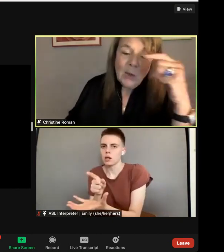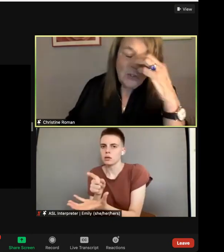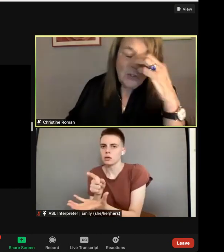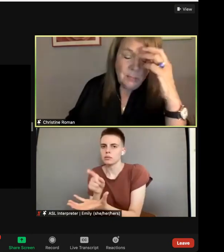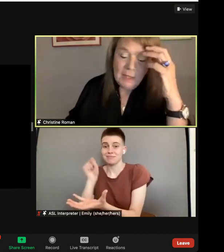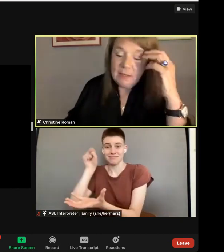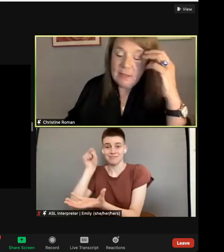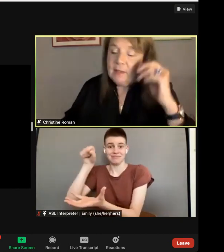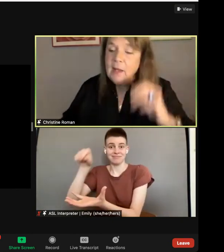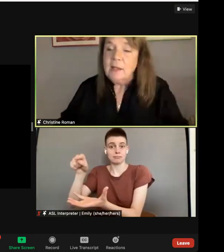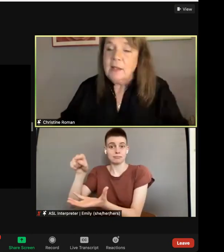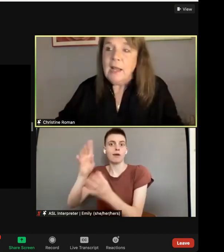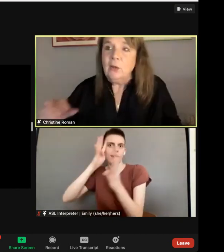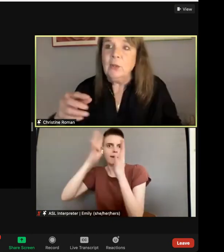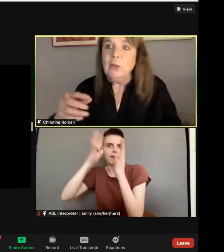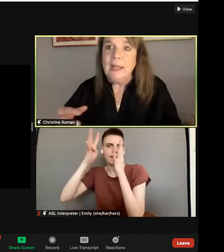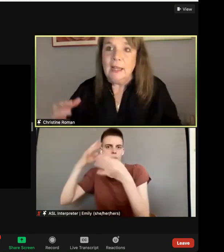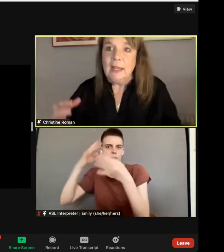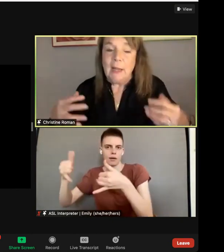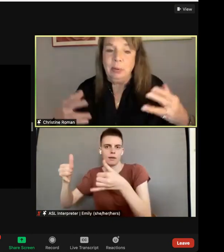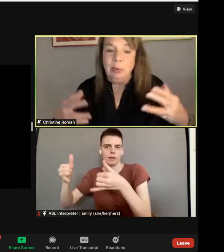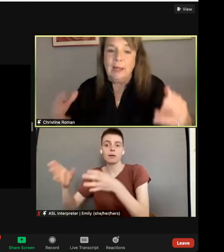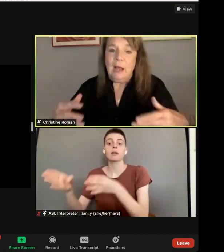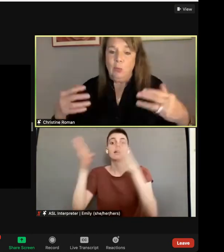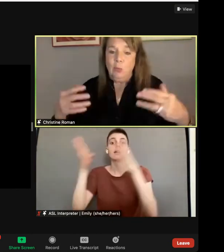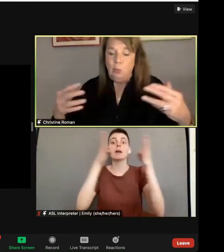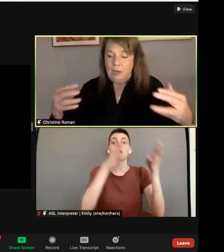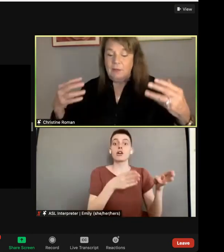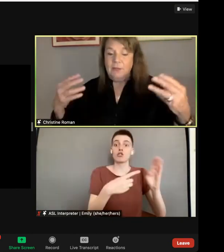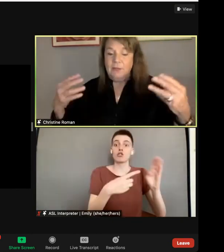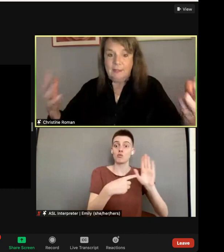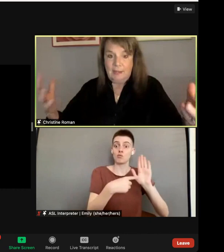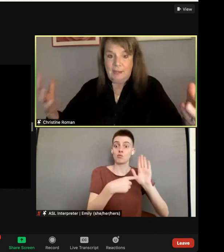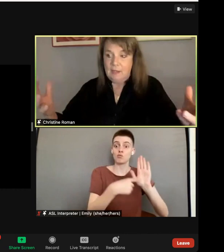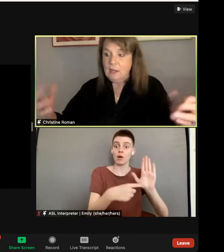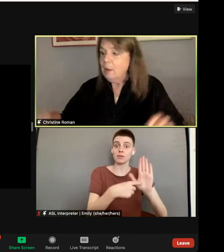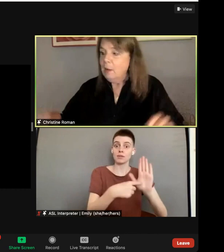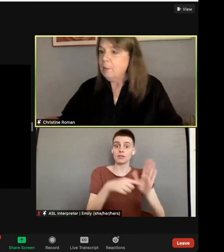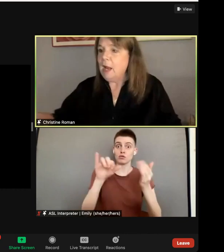play, which means not only can I play